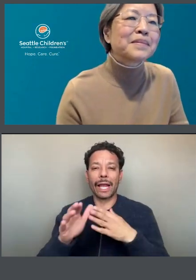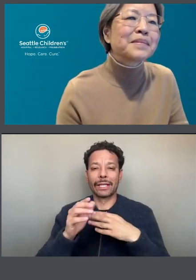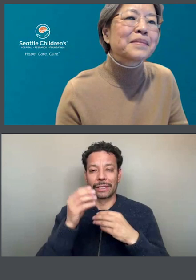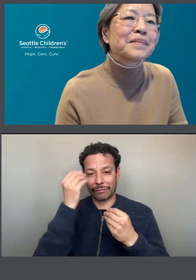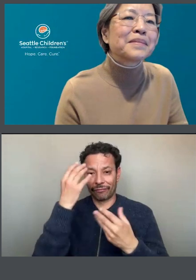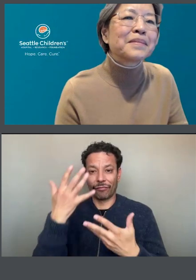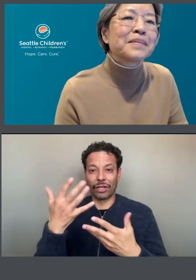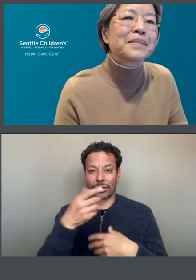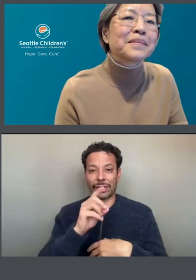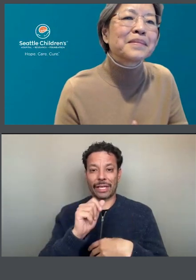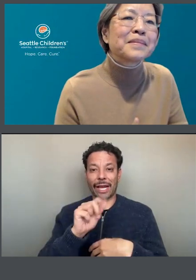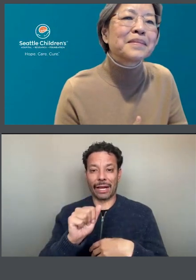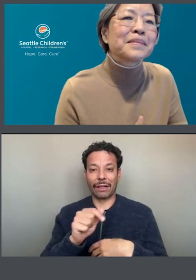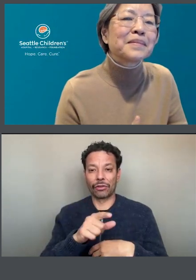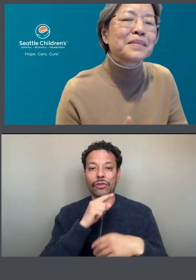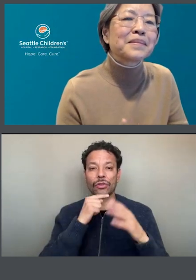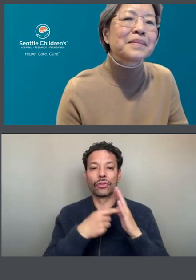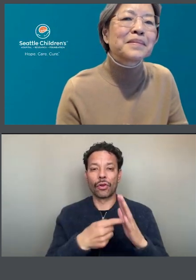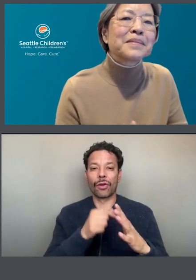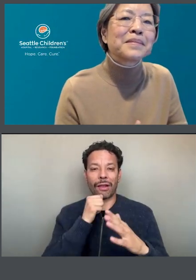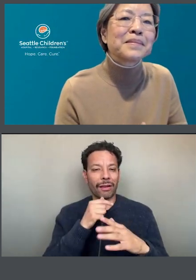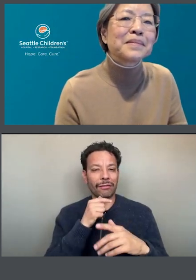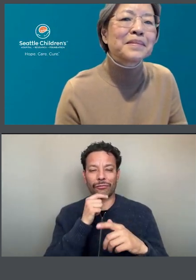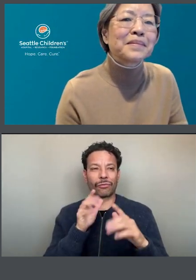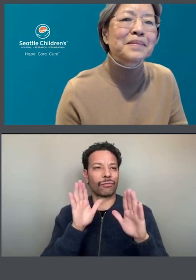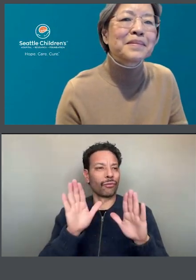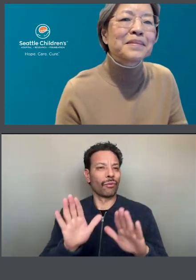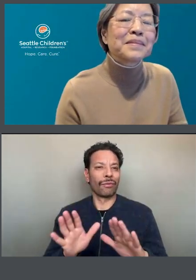set showing that there's not a great link there.